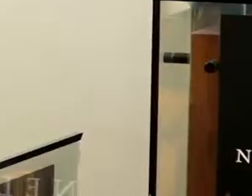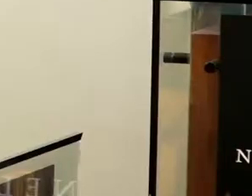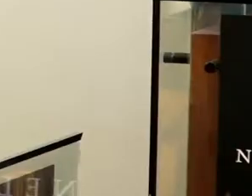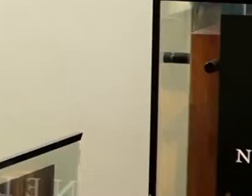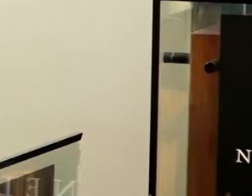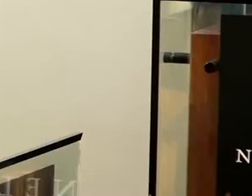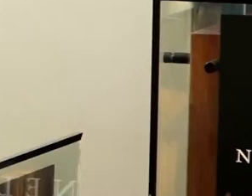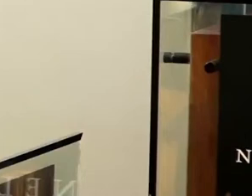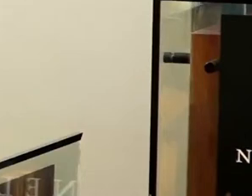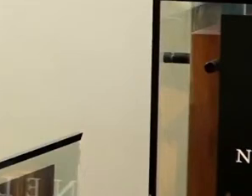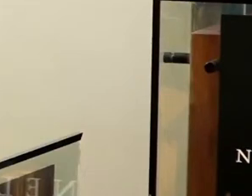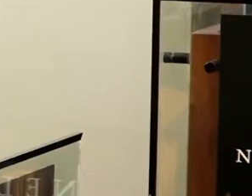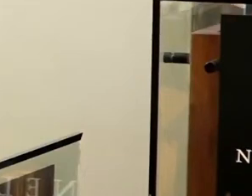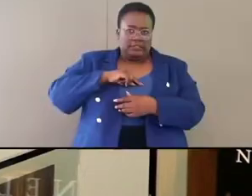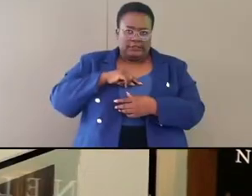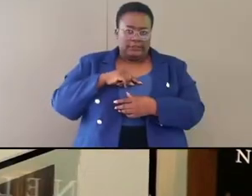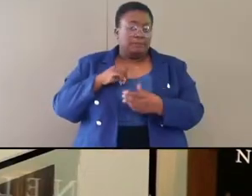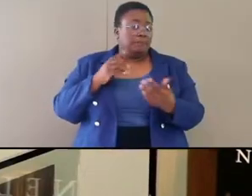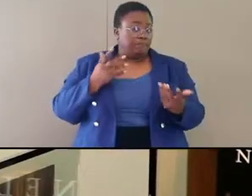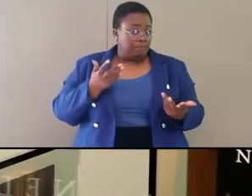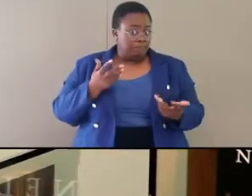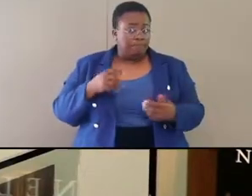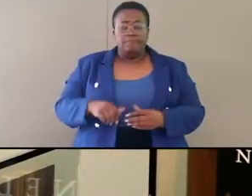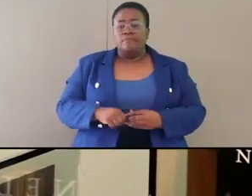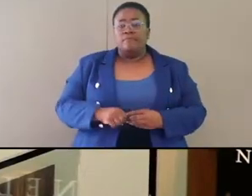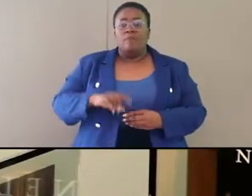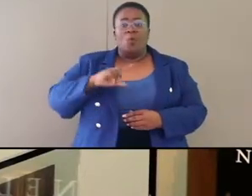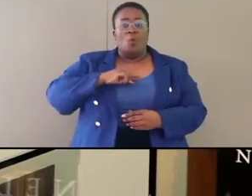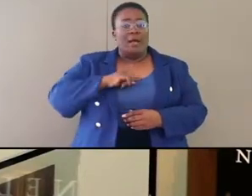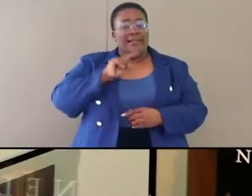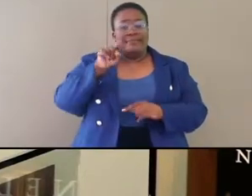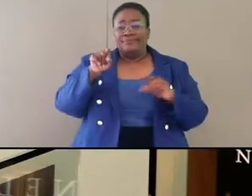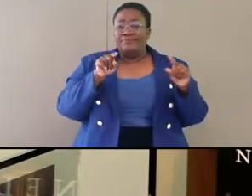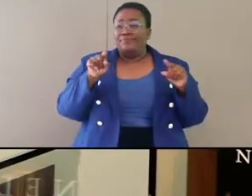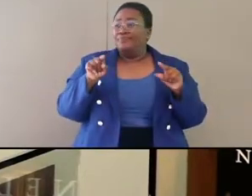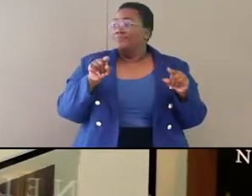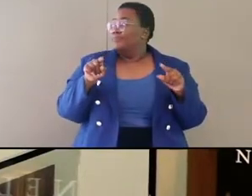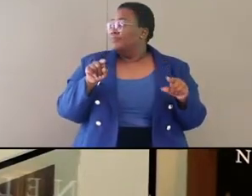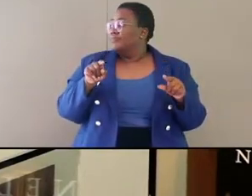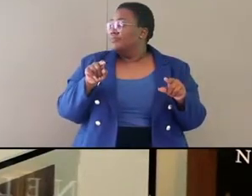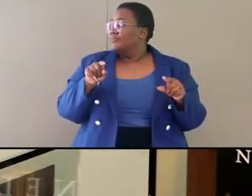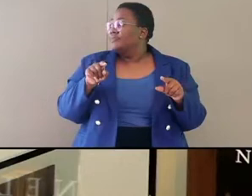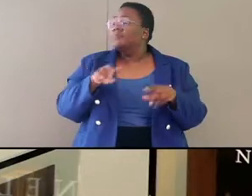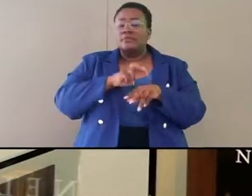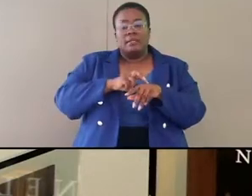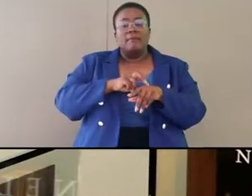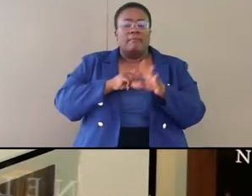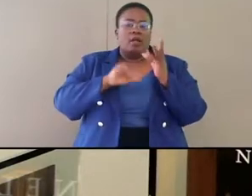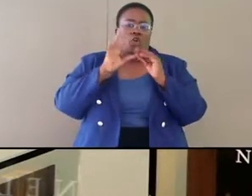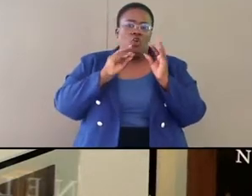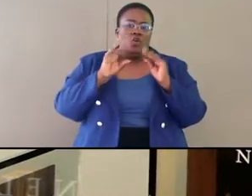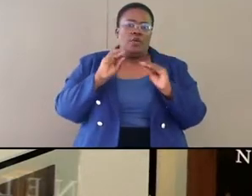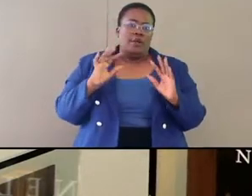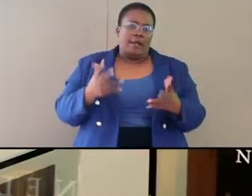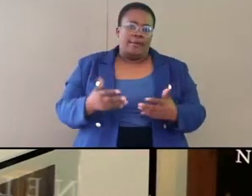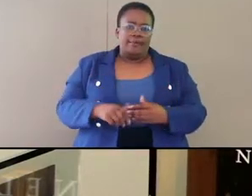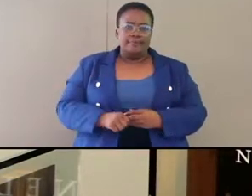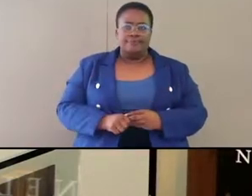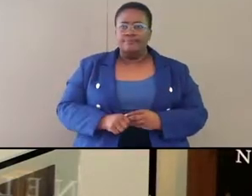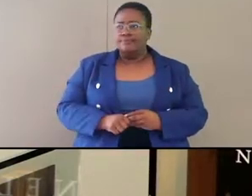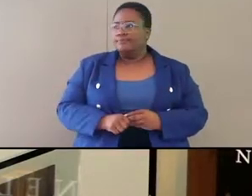with stakeholders because those colleagues are, yeah, they need to learn how to engage.